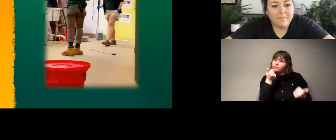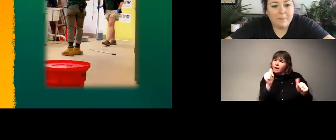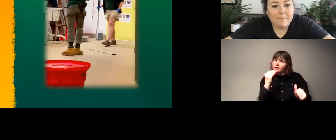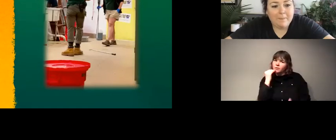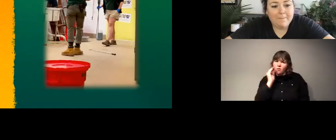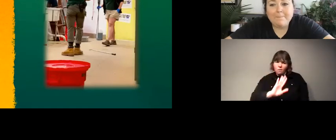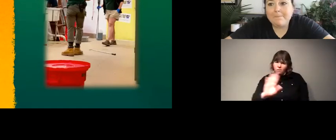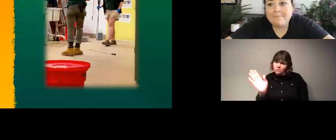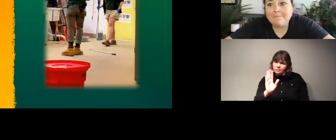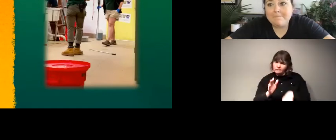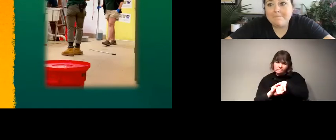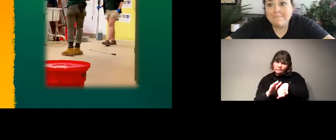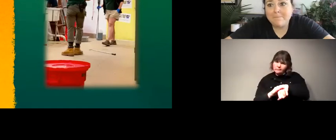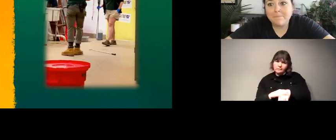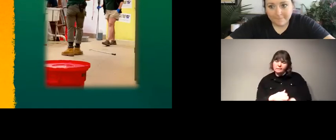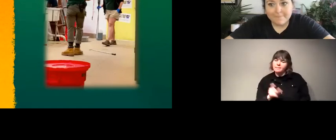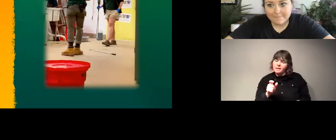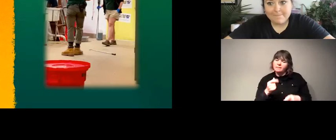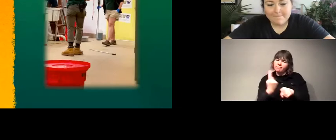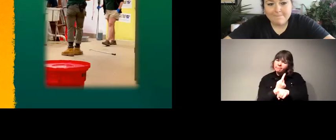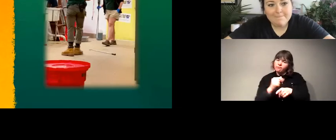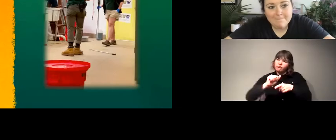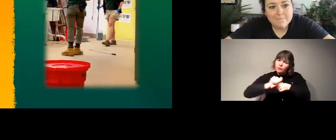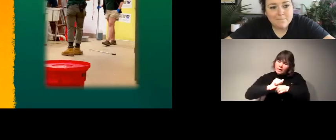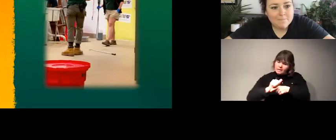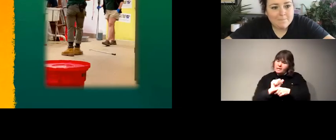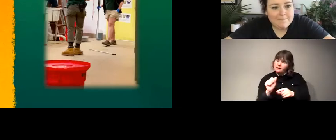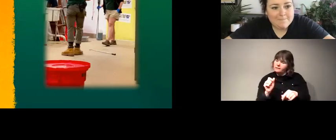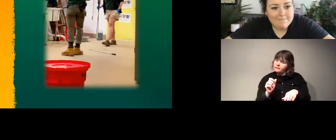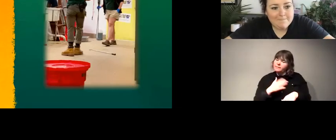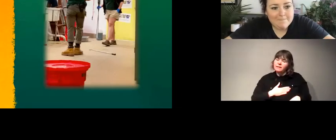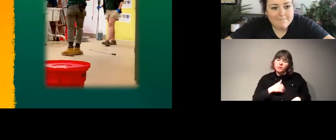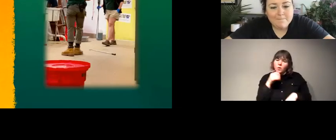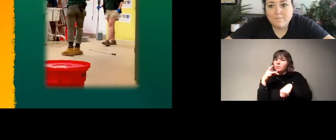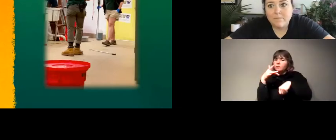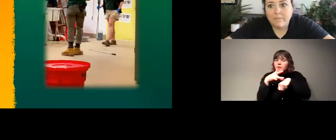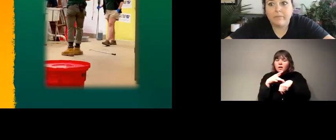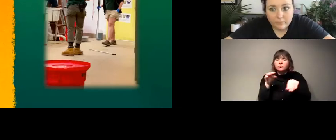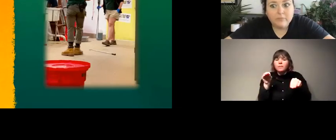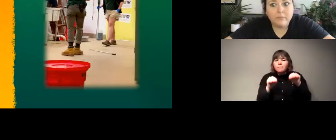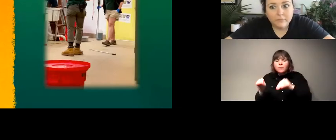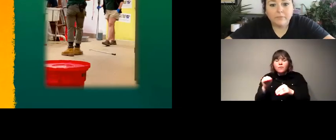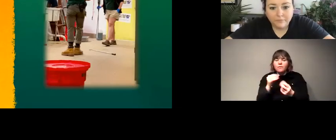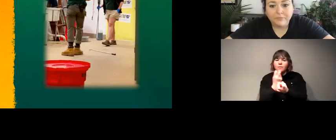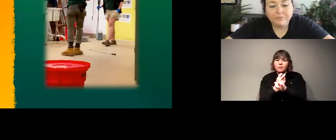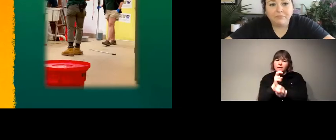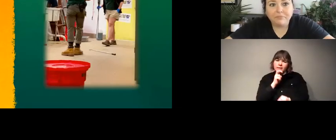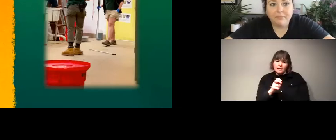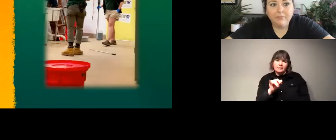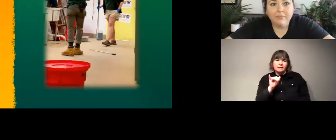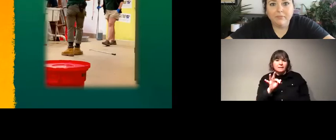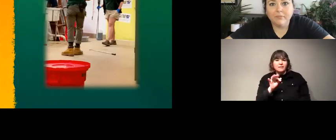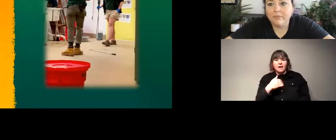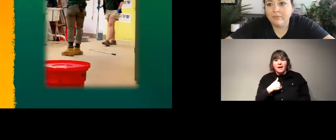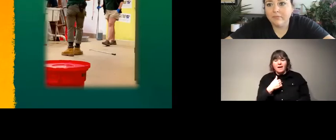to have proper training. Gotta say that. Please do not touch or move venom. If you do have any